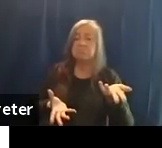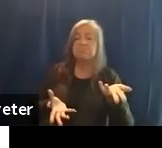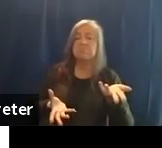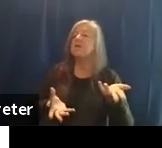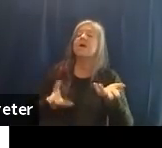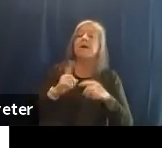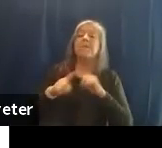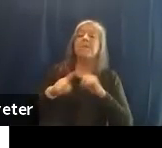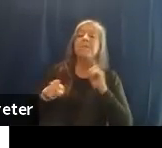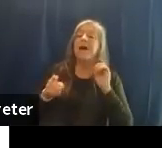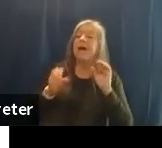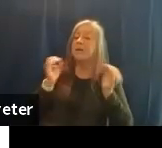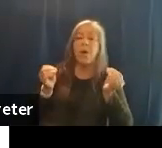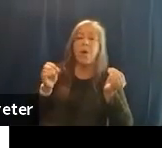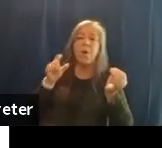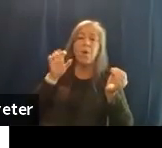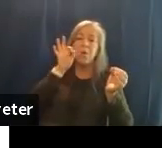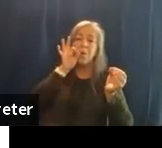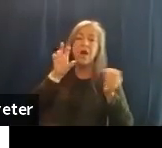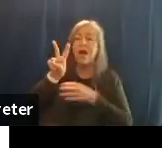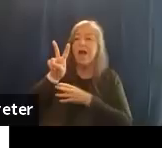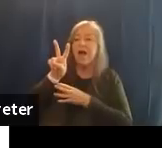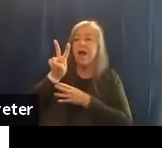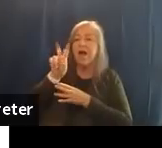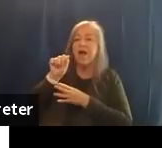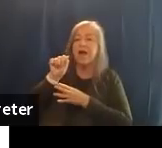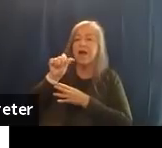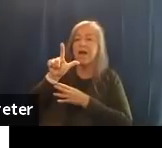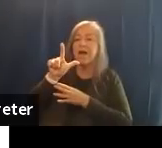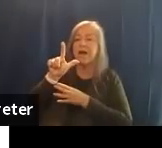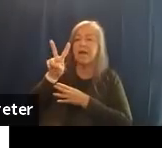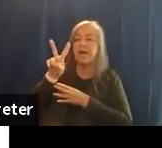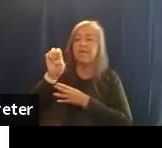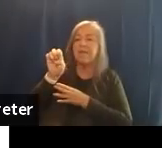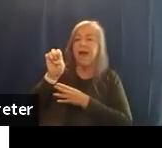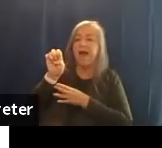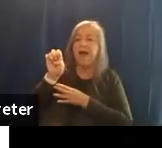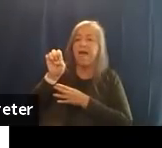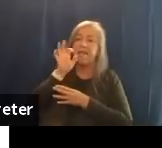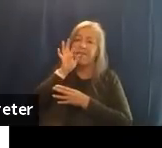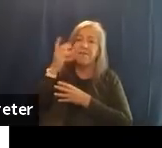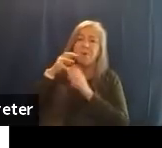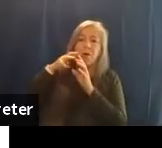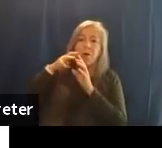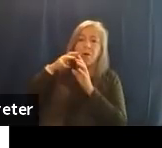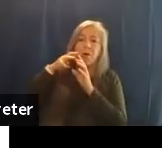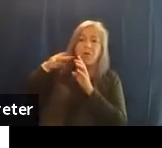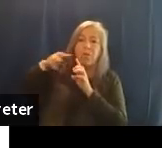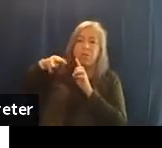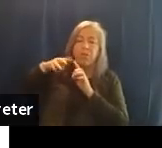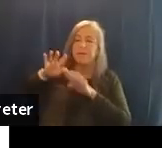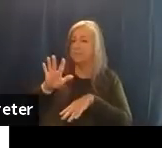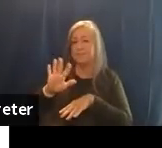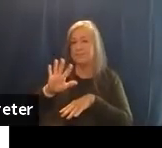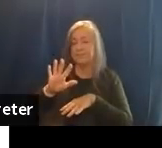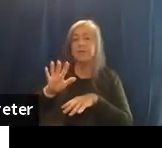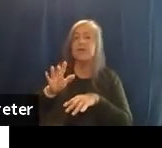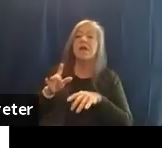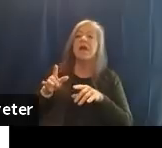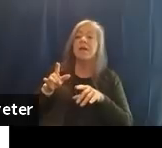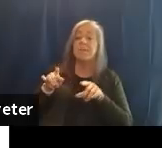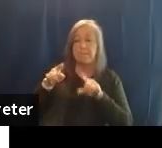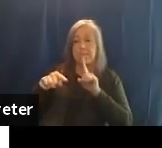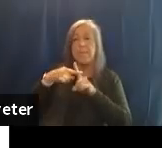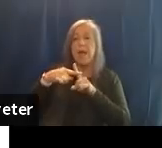mask and covers the entire nose and mouth area of your face. So that's how I should wear it, huh? How do I wear a face